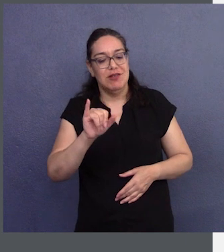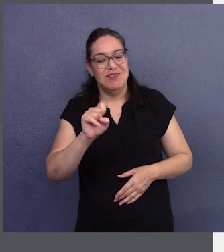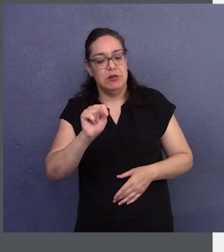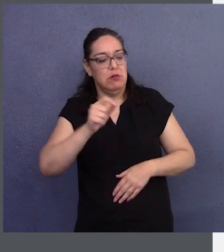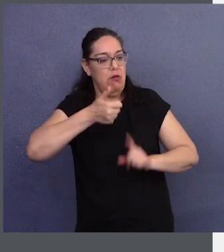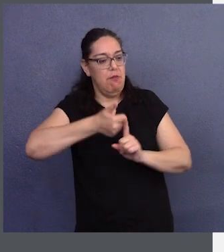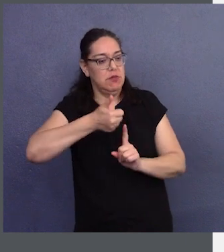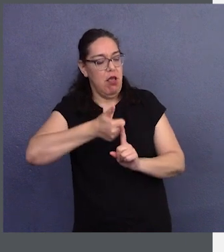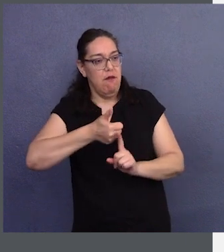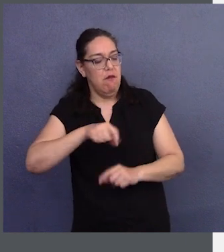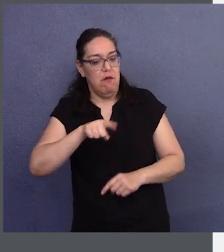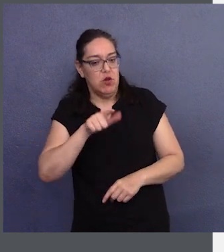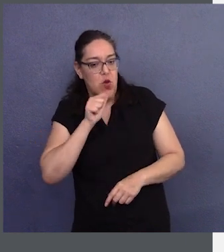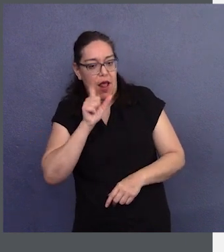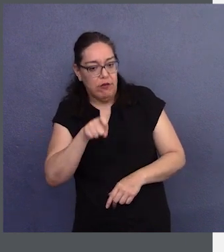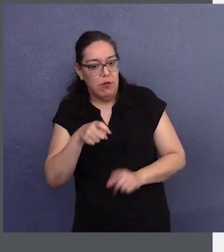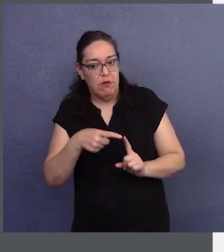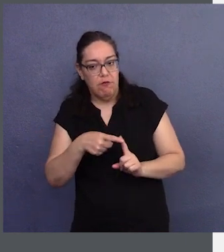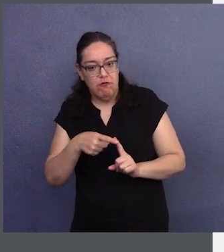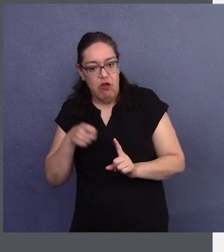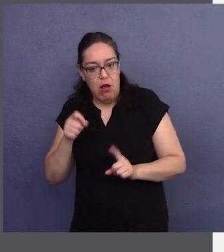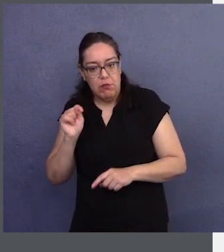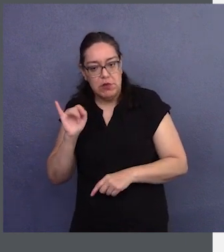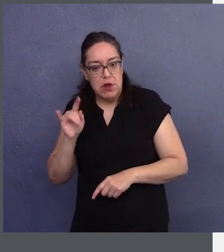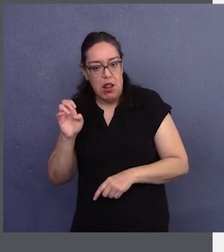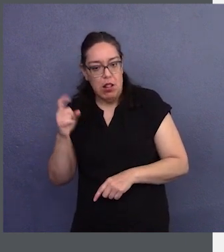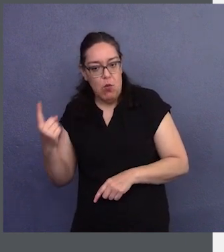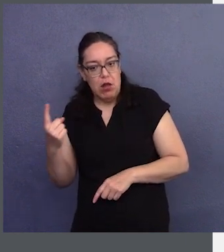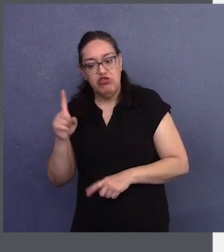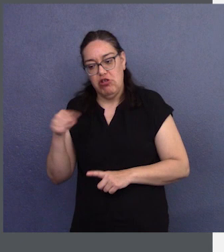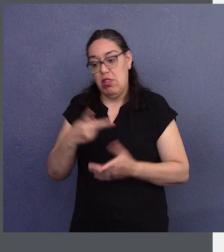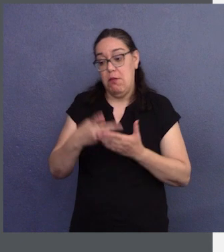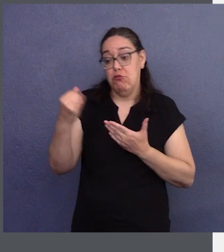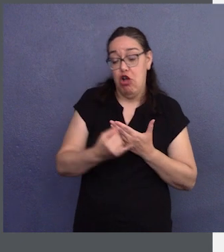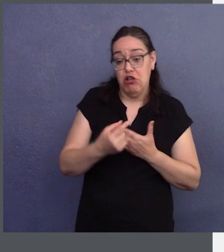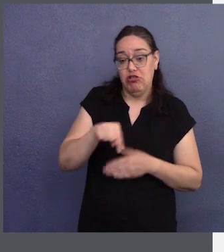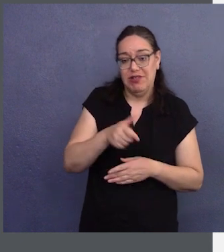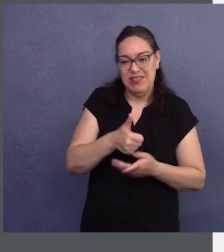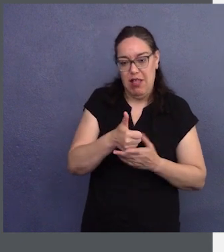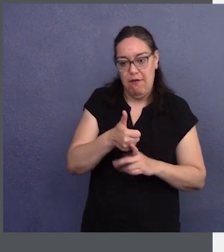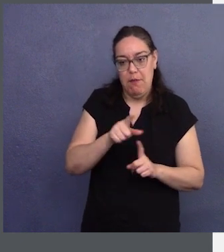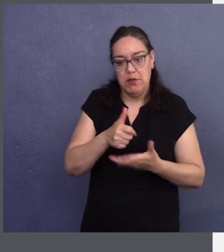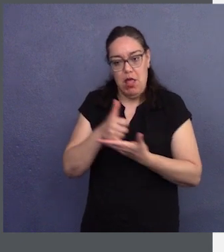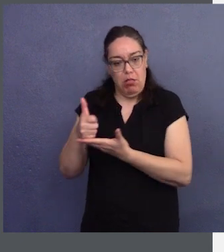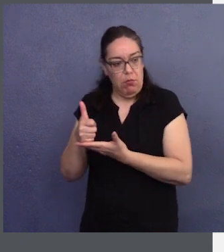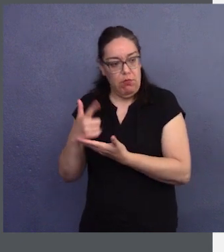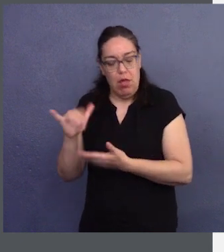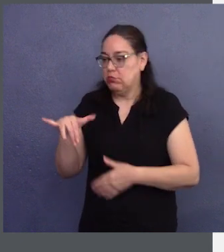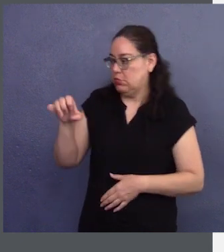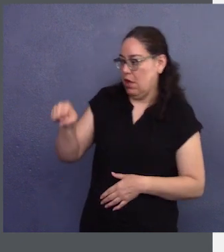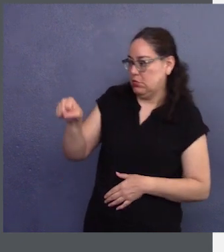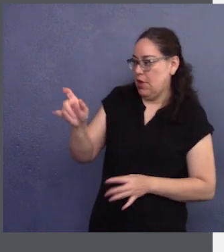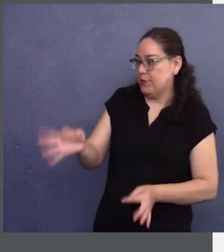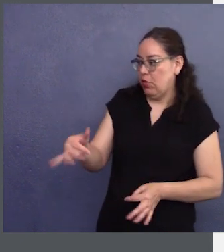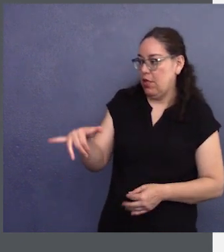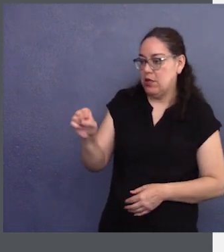like from quartile 1. They just have to, the project itself needs to help quartile. Yes, absolutely. Yeah,